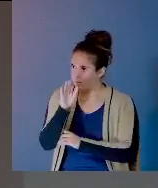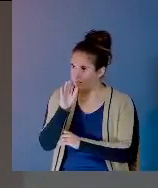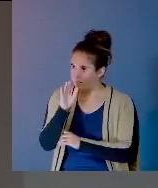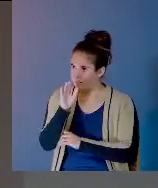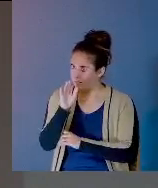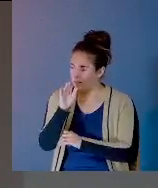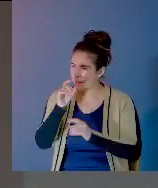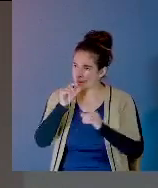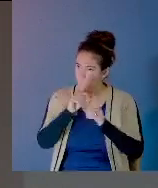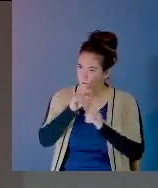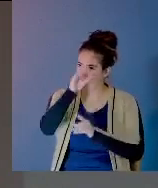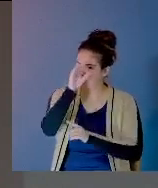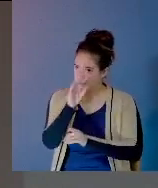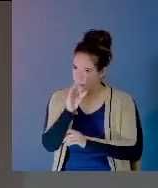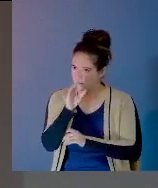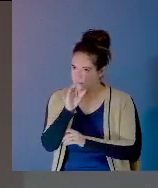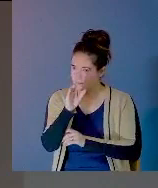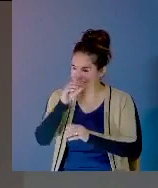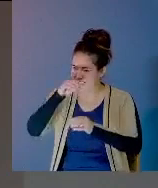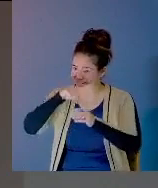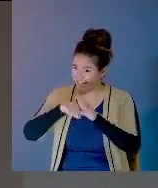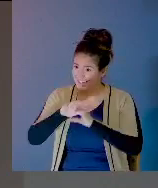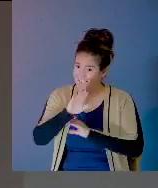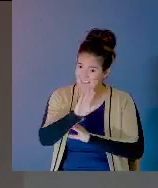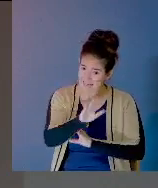him was life, and life was the light of man.